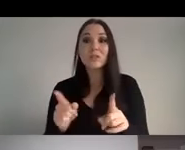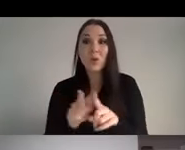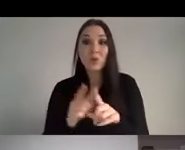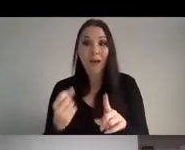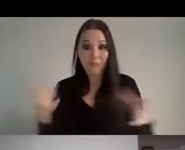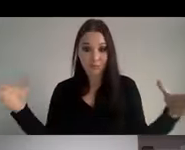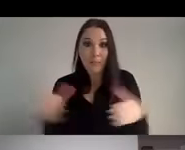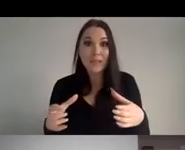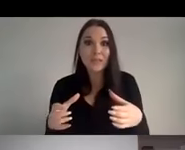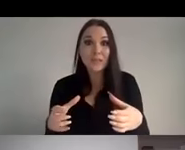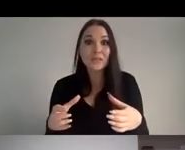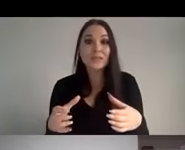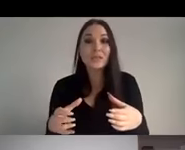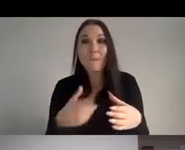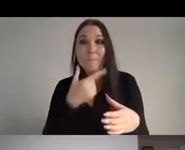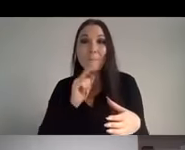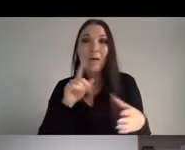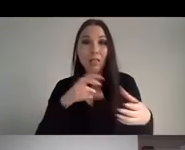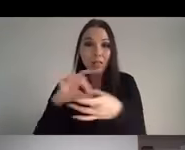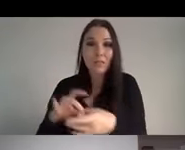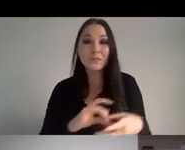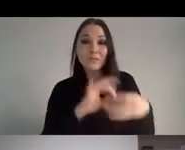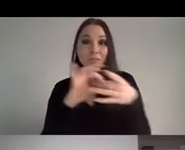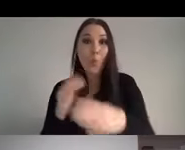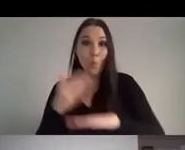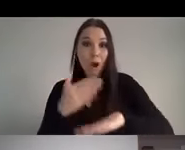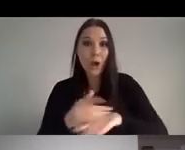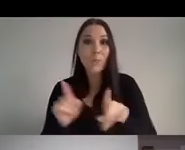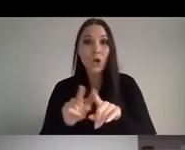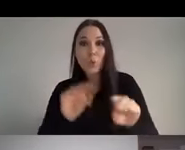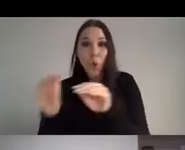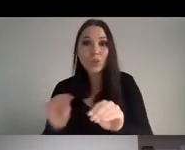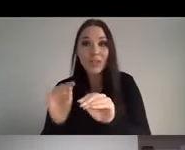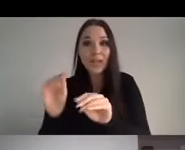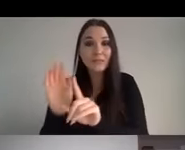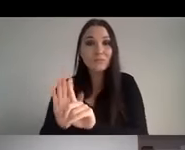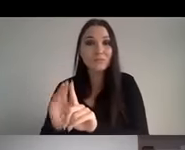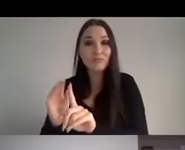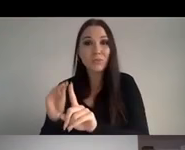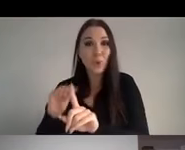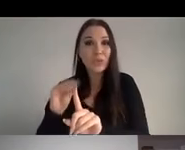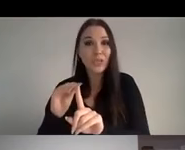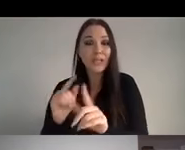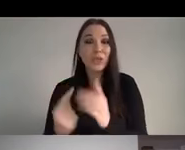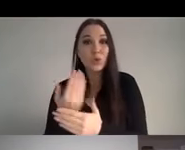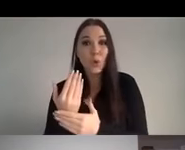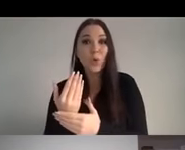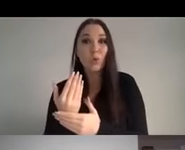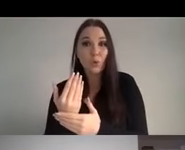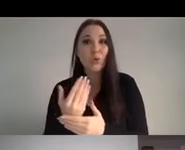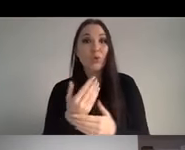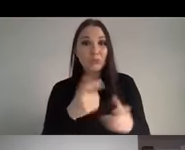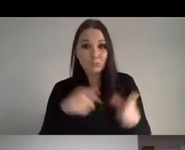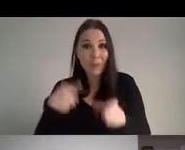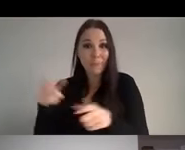let's say seniors, people that can do their work, but they also are coaching the new joiners. So lately we've been hiring a lot of people that